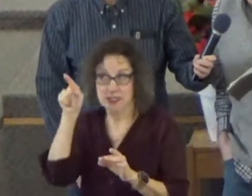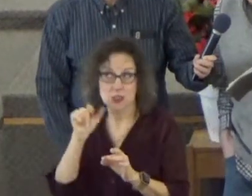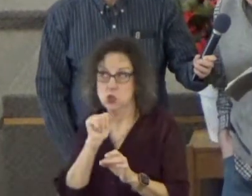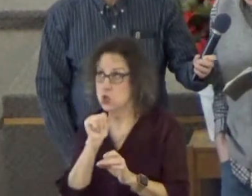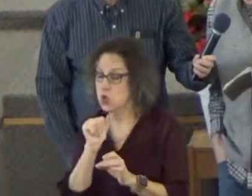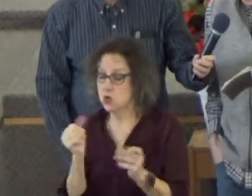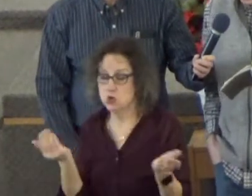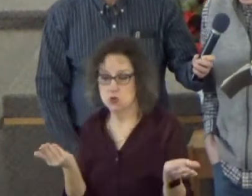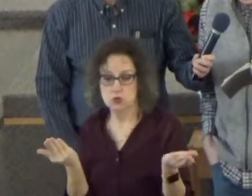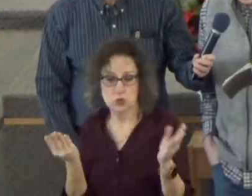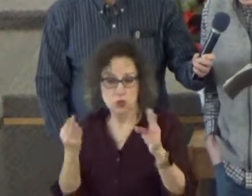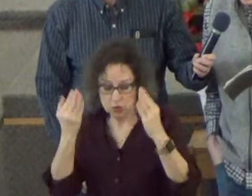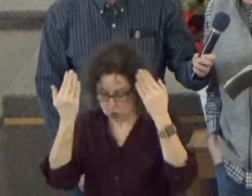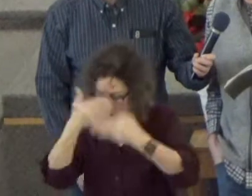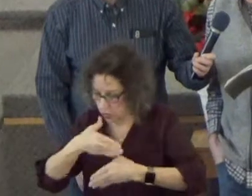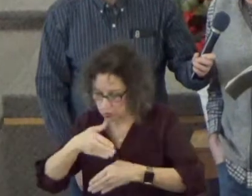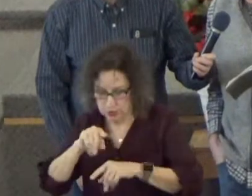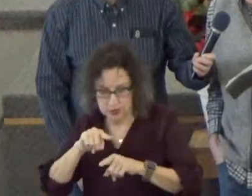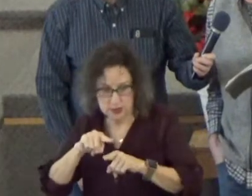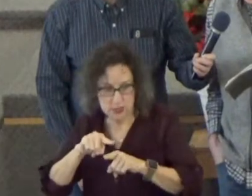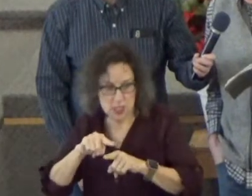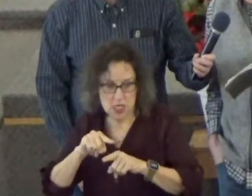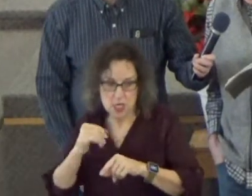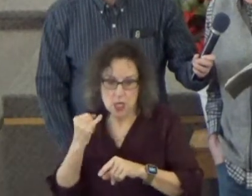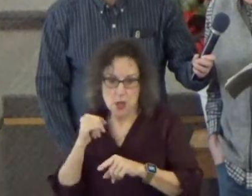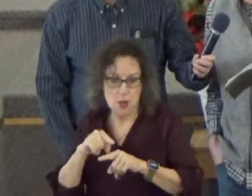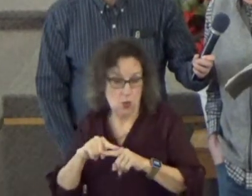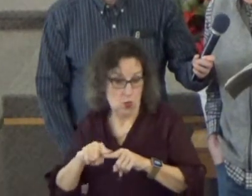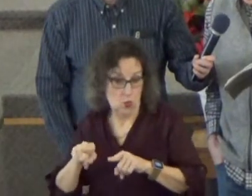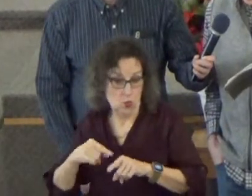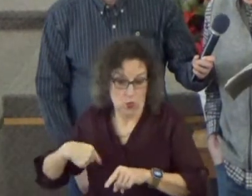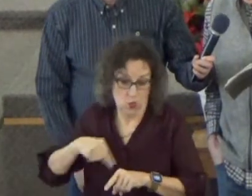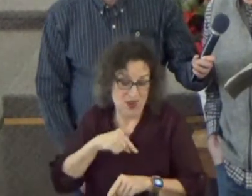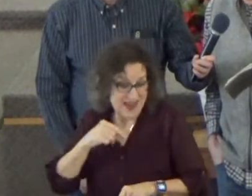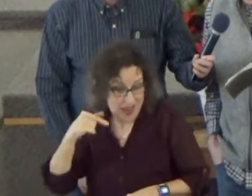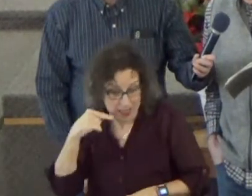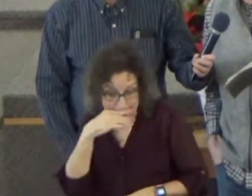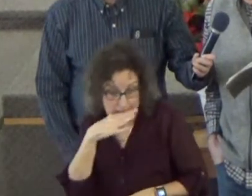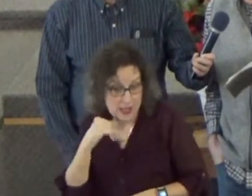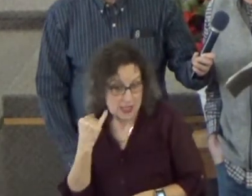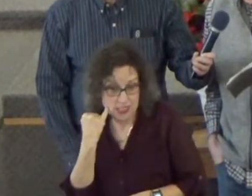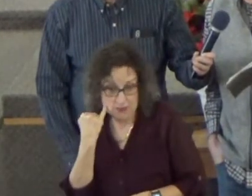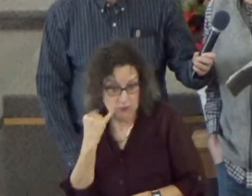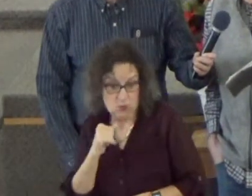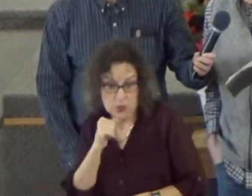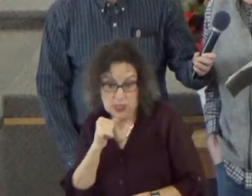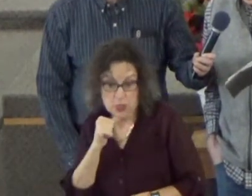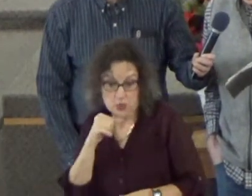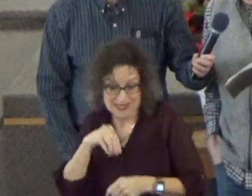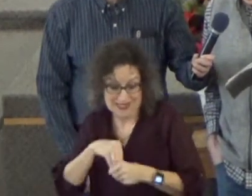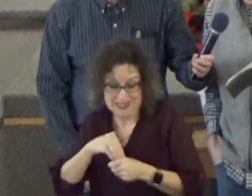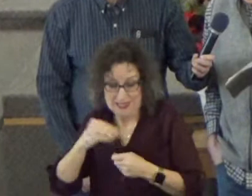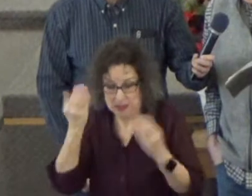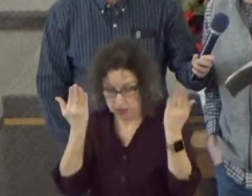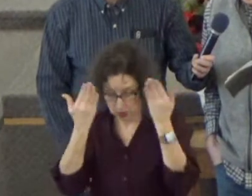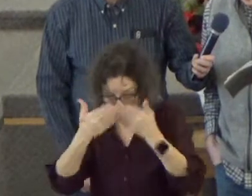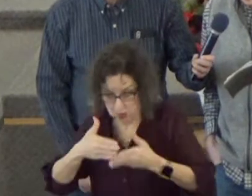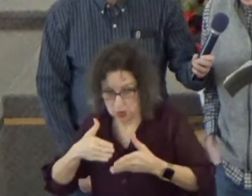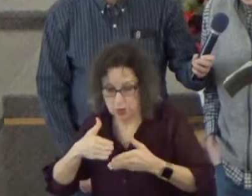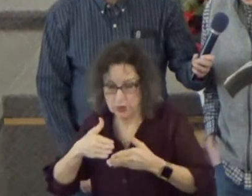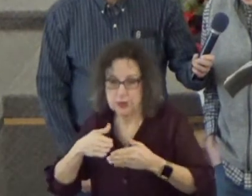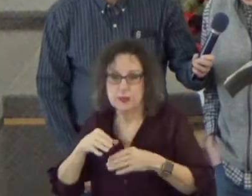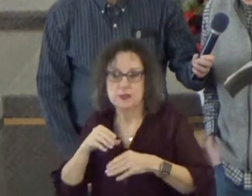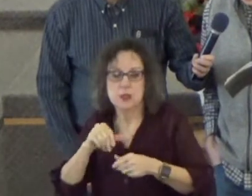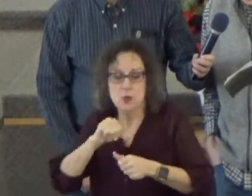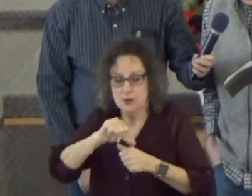with him and yet walk in the darkness, we lie and do not live out the truth. But if we walk in the light, as he is in the light, we have